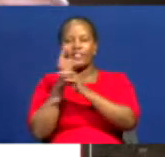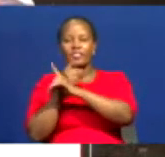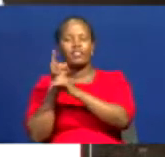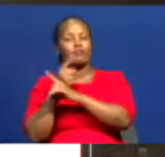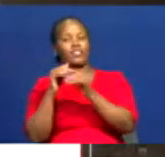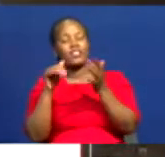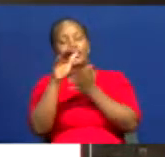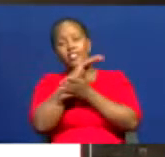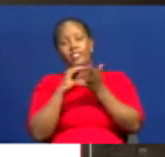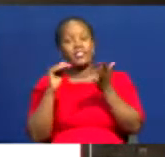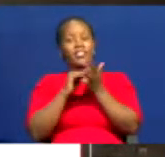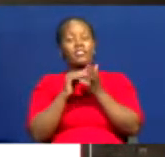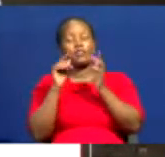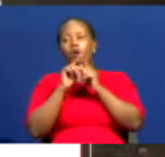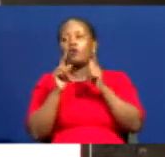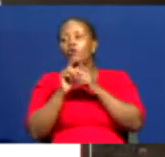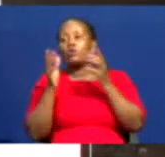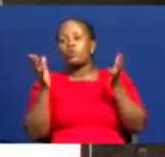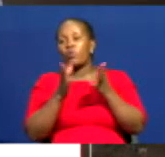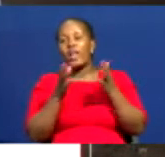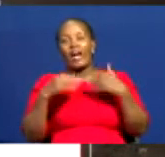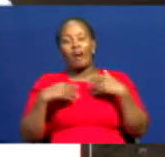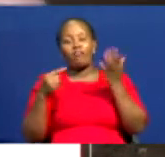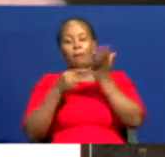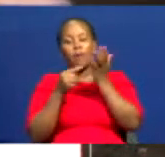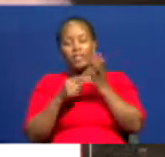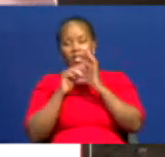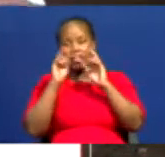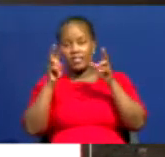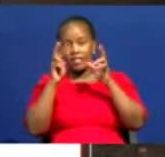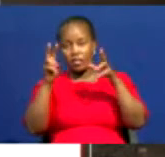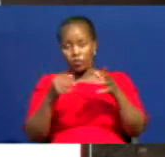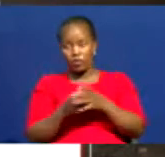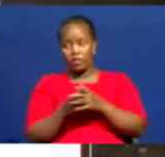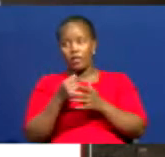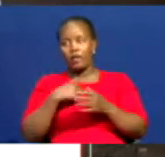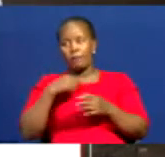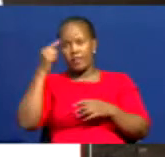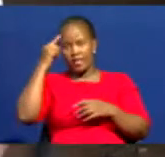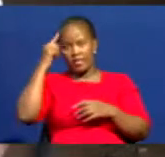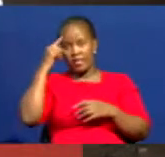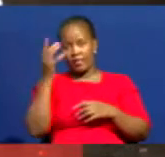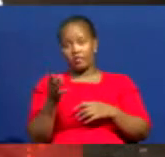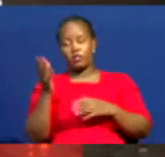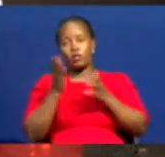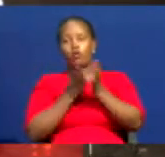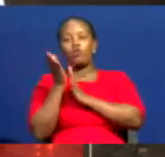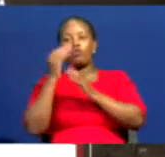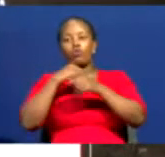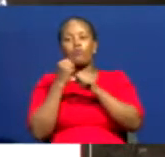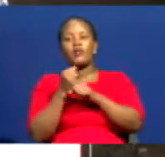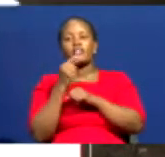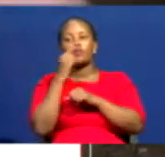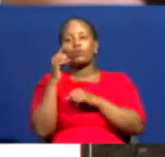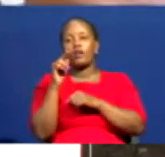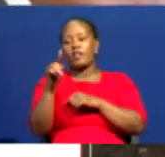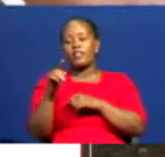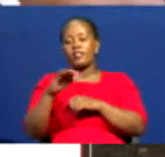that kind of border issues. So I think by making Lokichogyo an independent